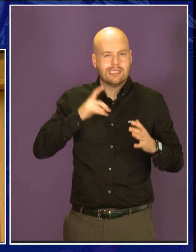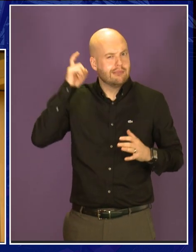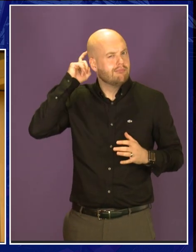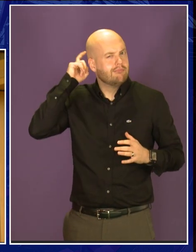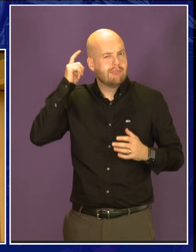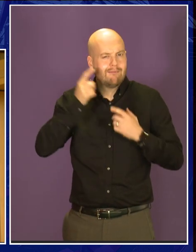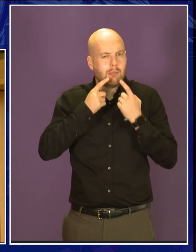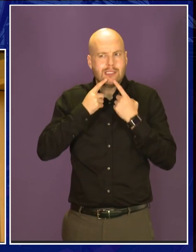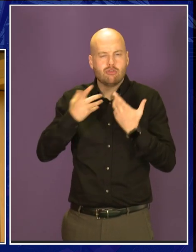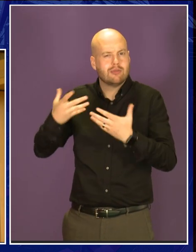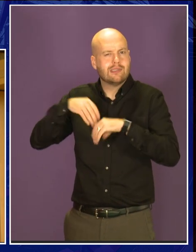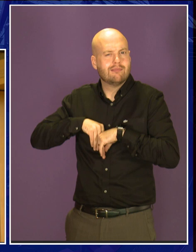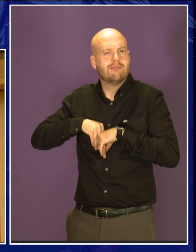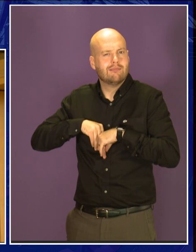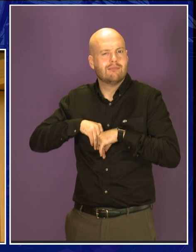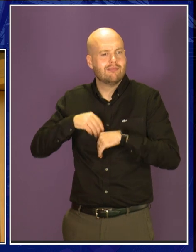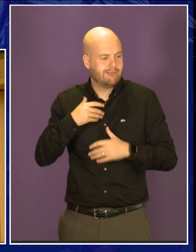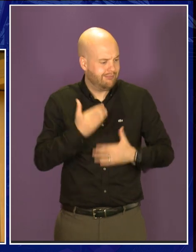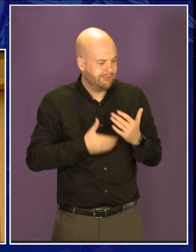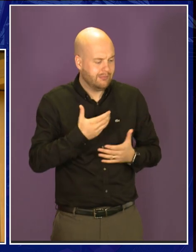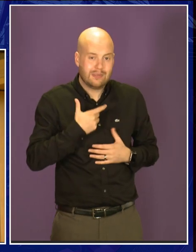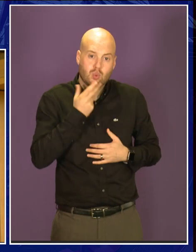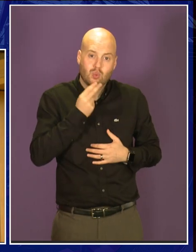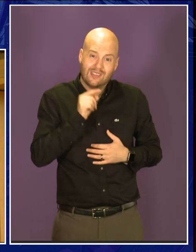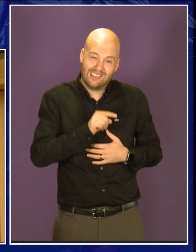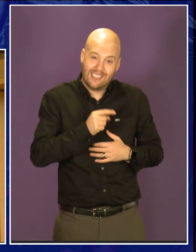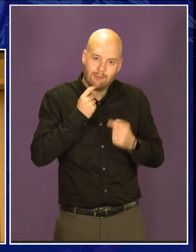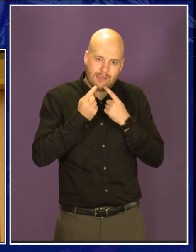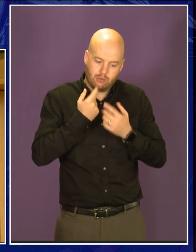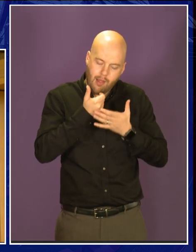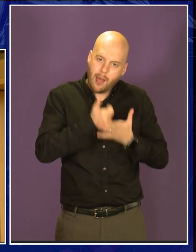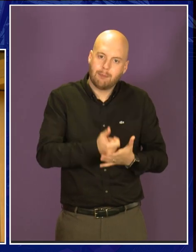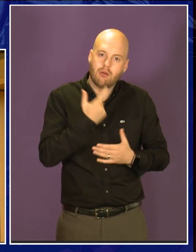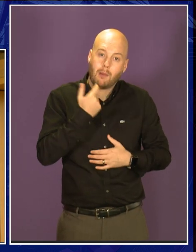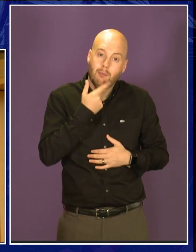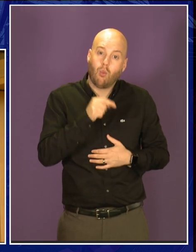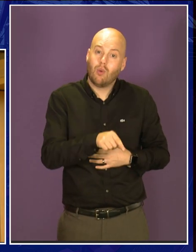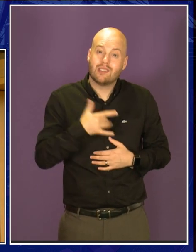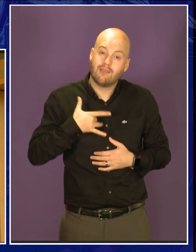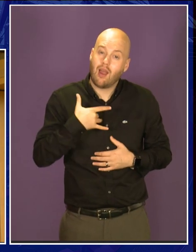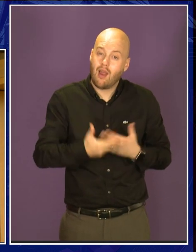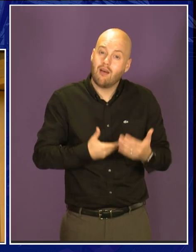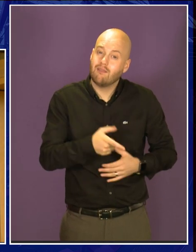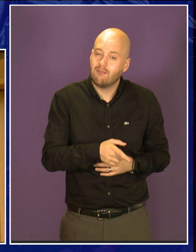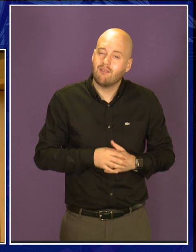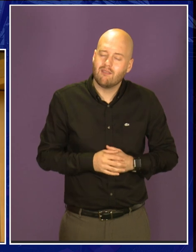internalized that I used to help that young boy, and it saved him.